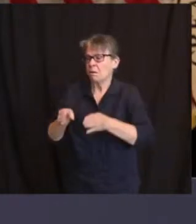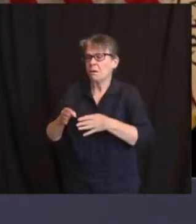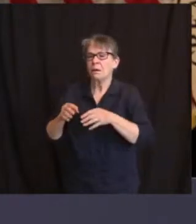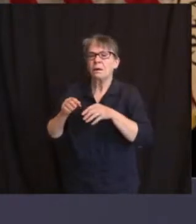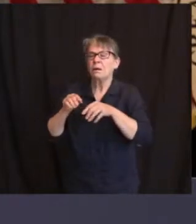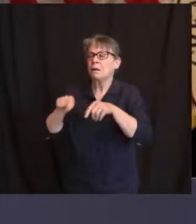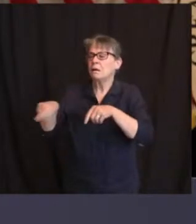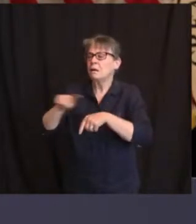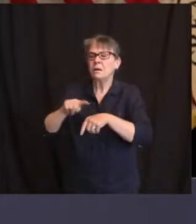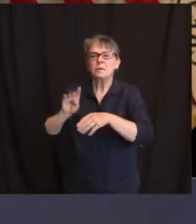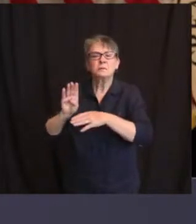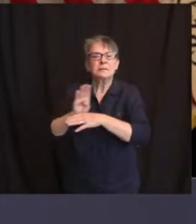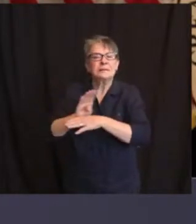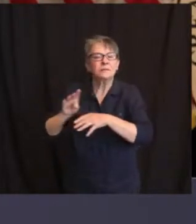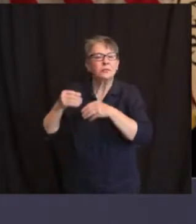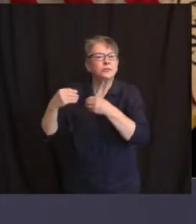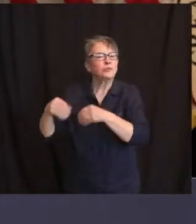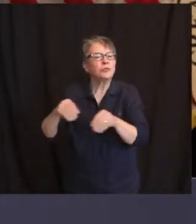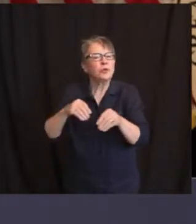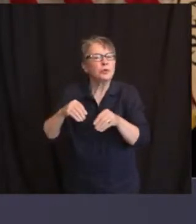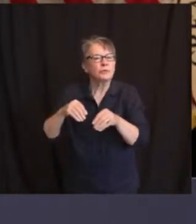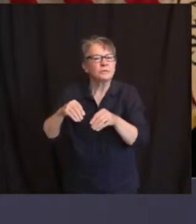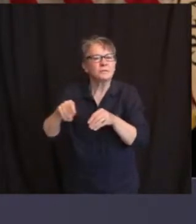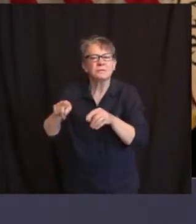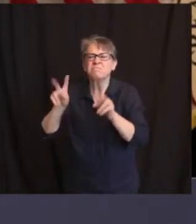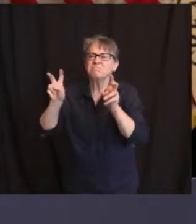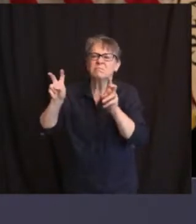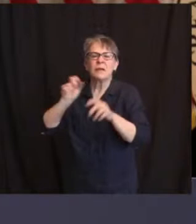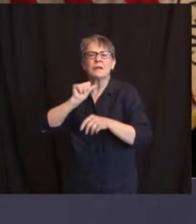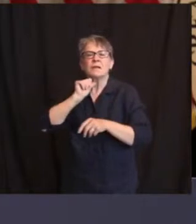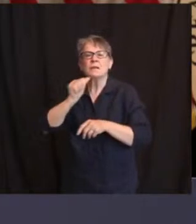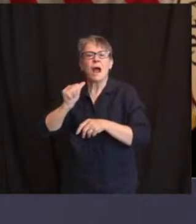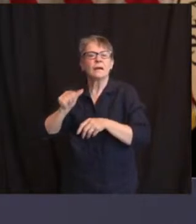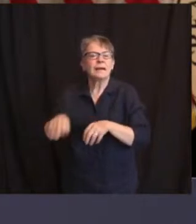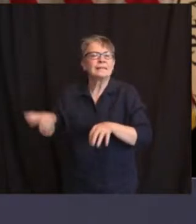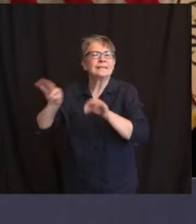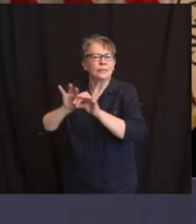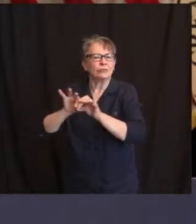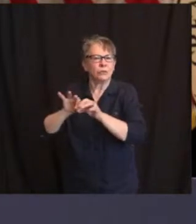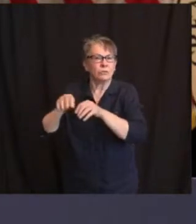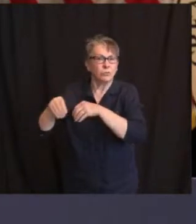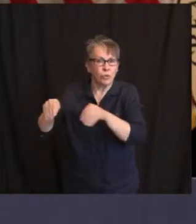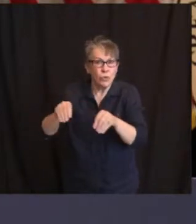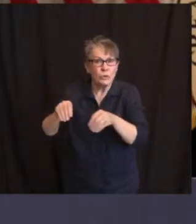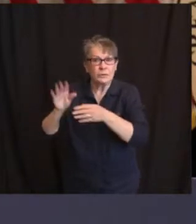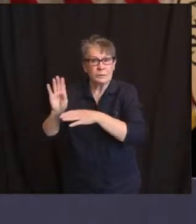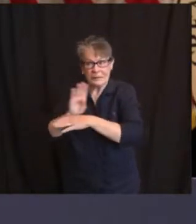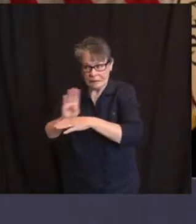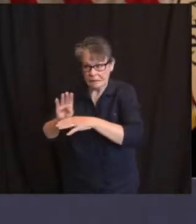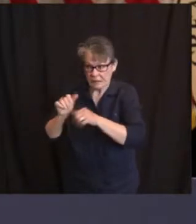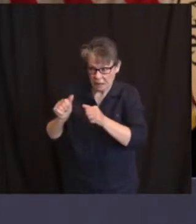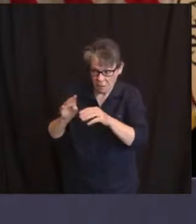drive-throughs and drive-bys, electives, those have all been in the earlier